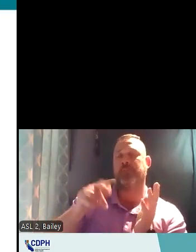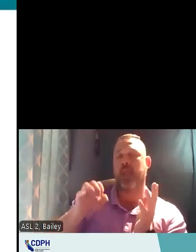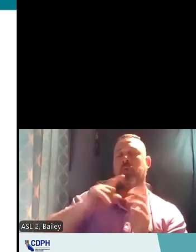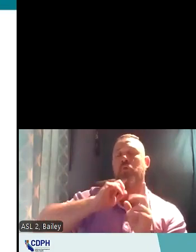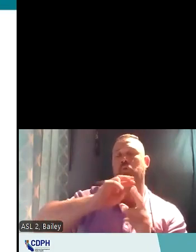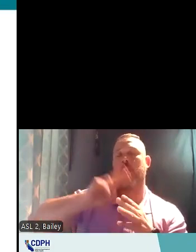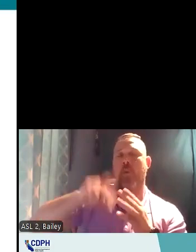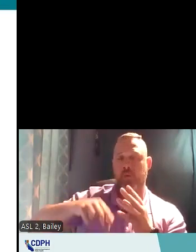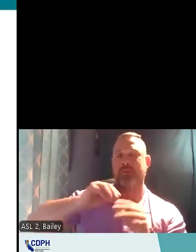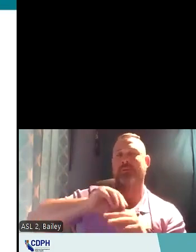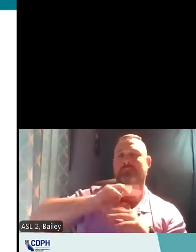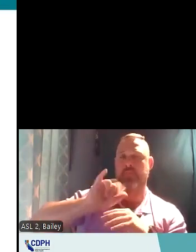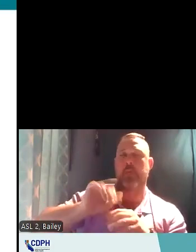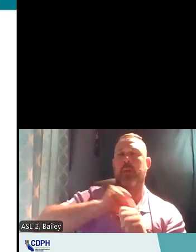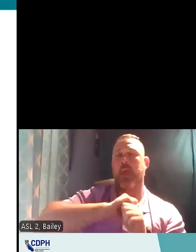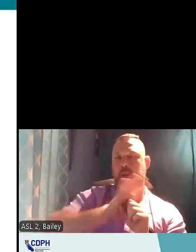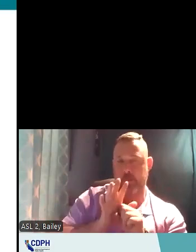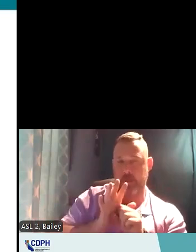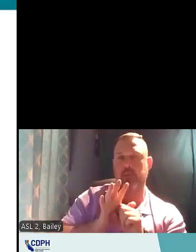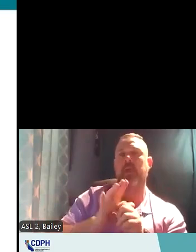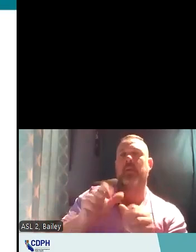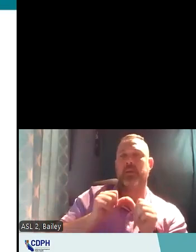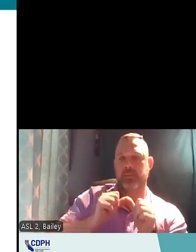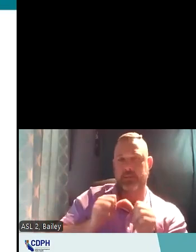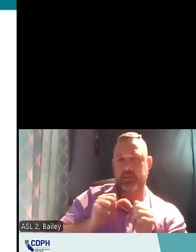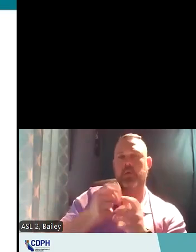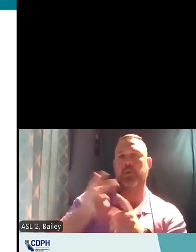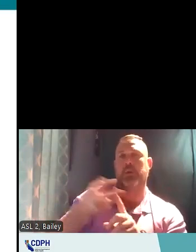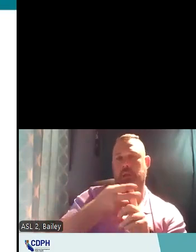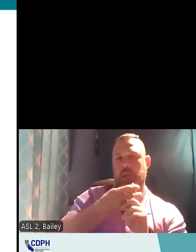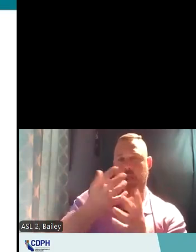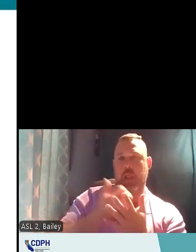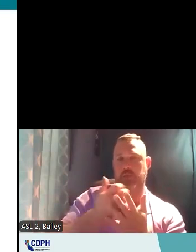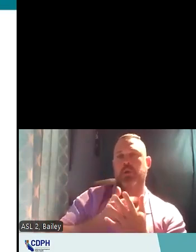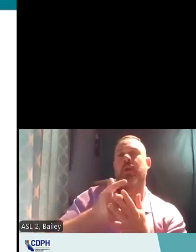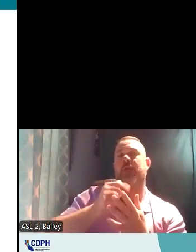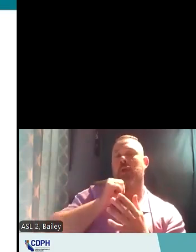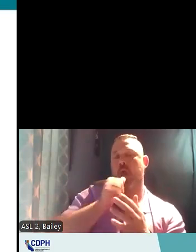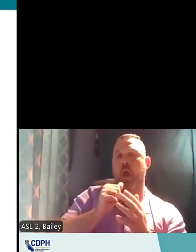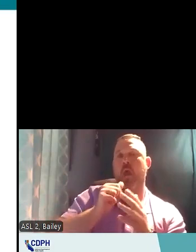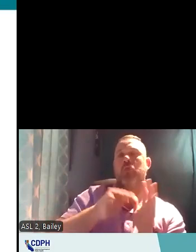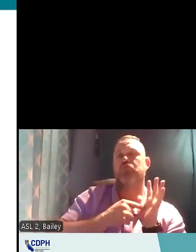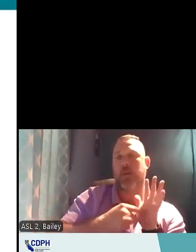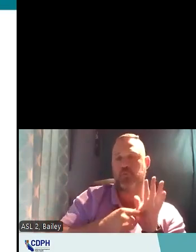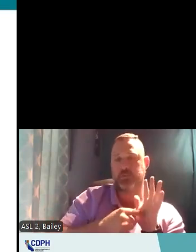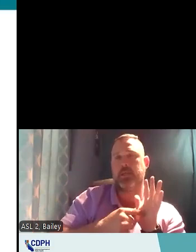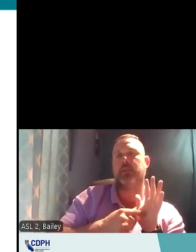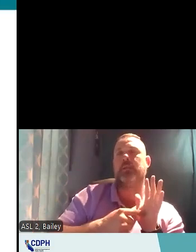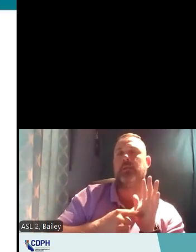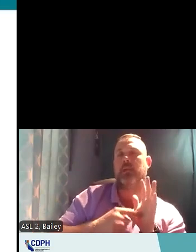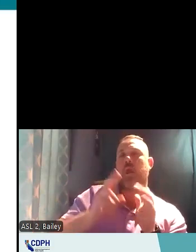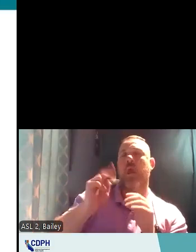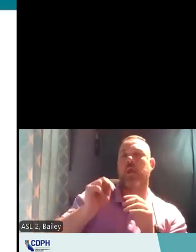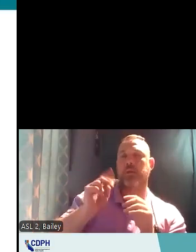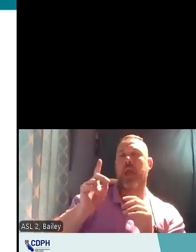the impact of the pandemic and also continuing data collection of underrepresented and